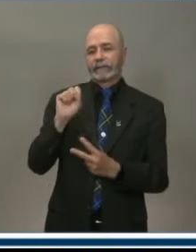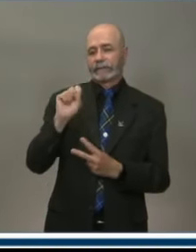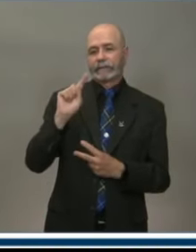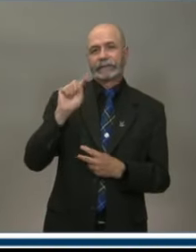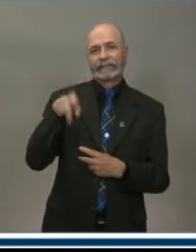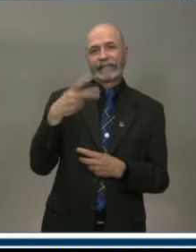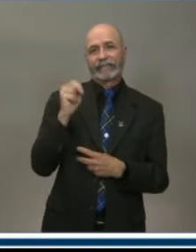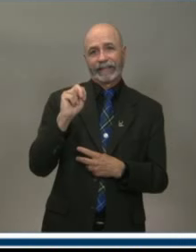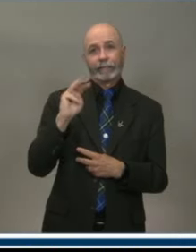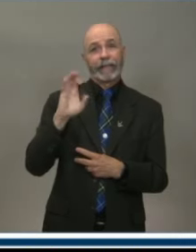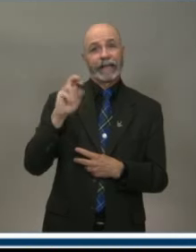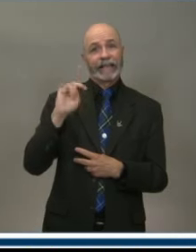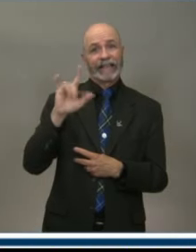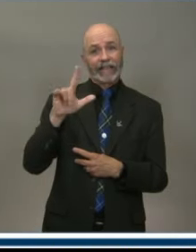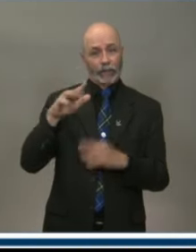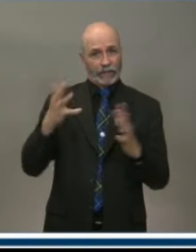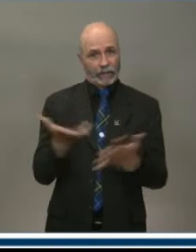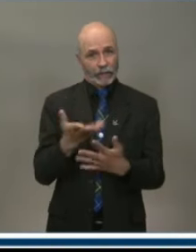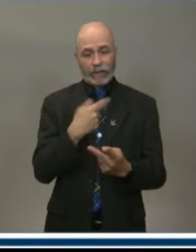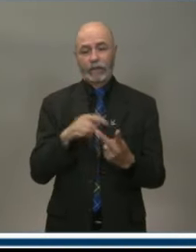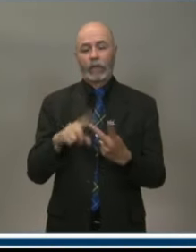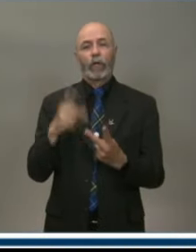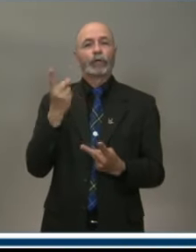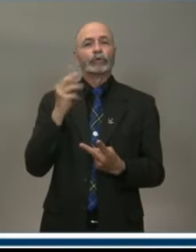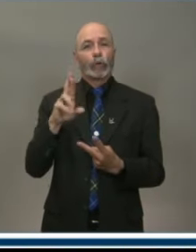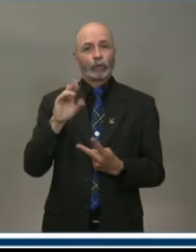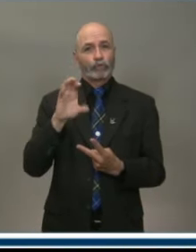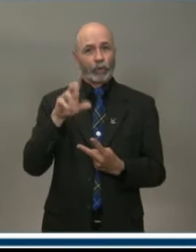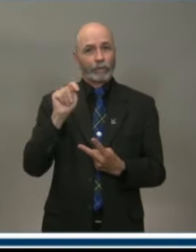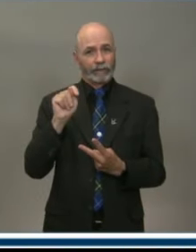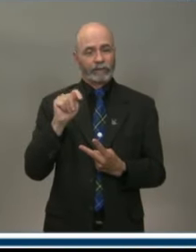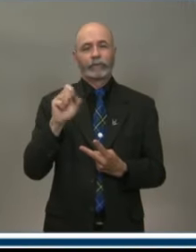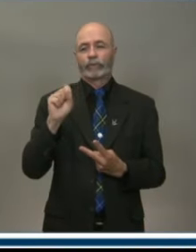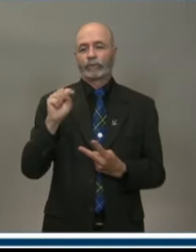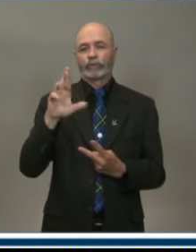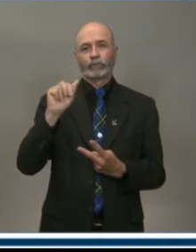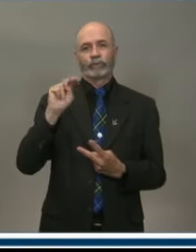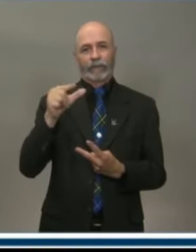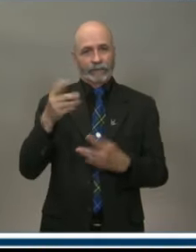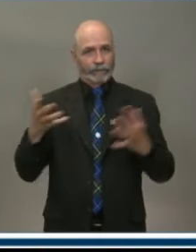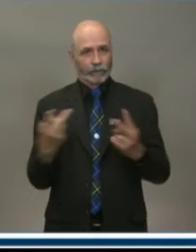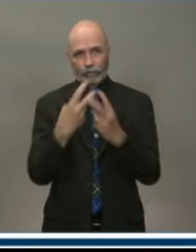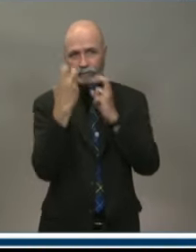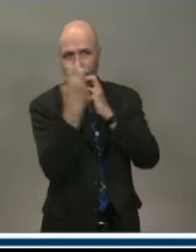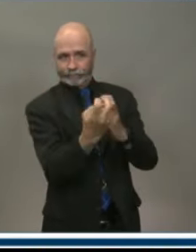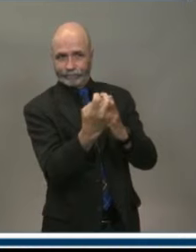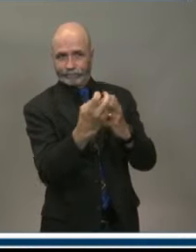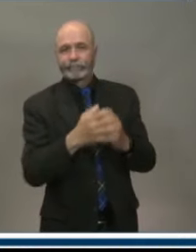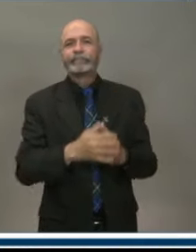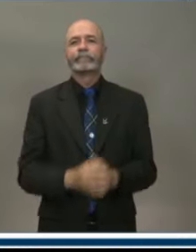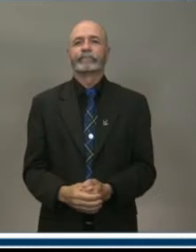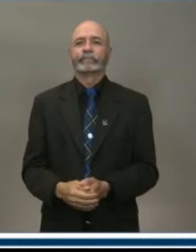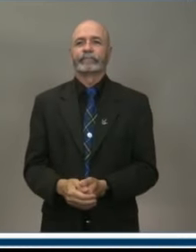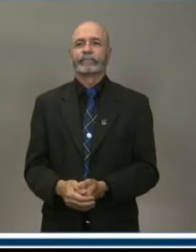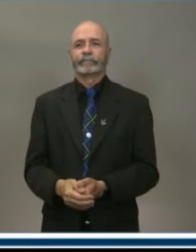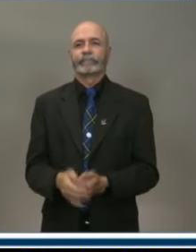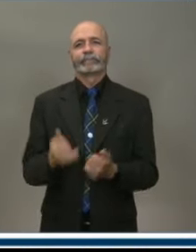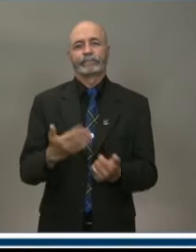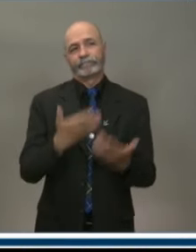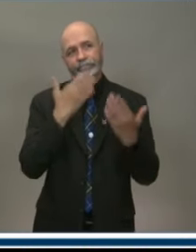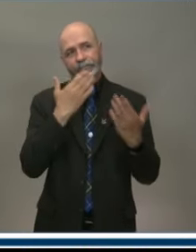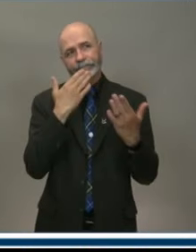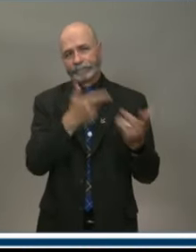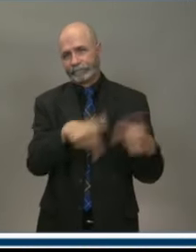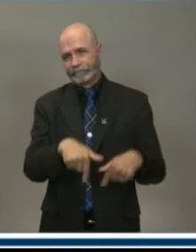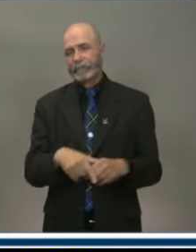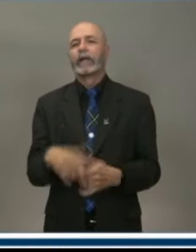Province of Nova Scotia, and Dr. Robert Strang, Chief Medical Officer of Health for Nova Scotia. Go ahead, Premier. Thank you, Tina. Dr. Strang will give us an update